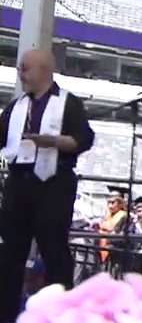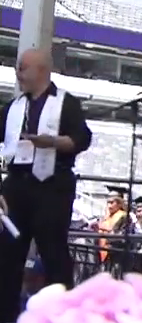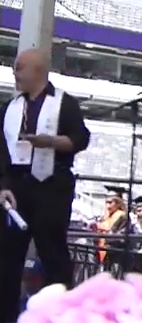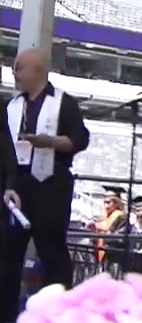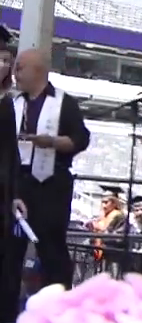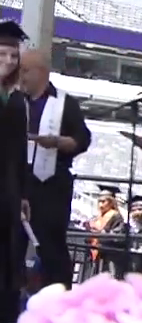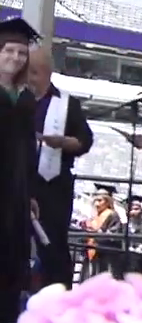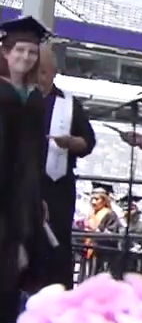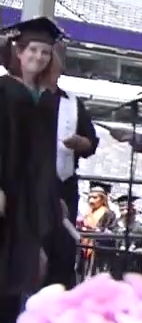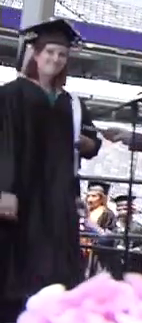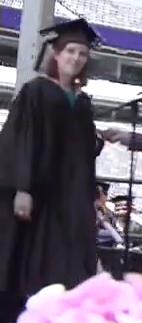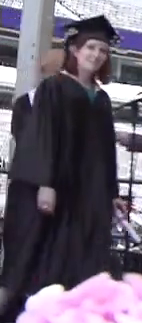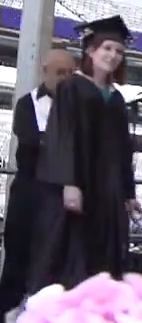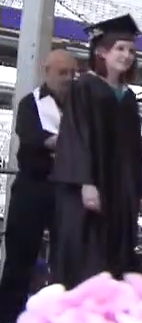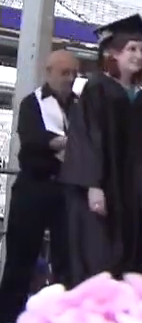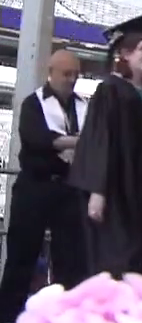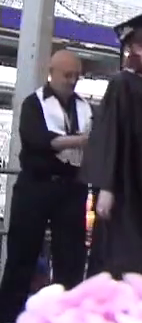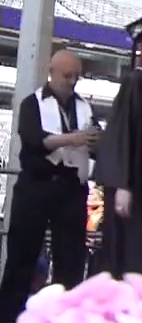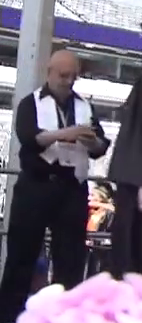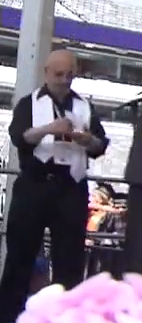Chelsea Zalisco.